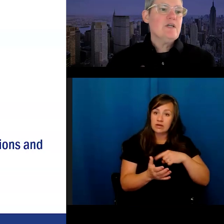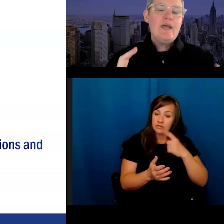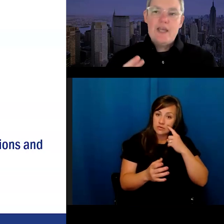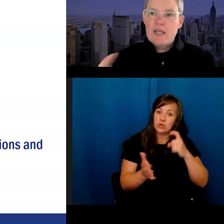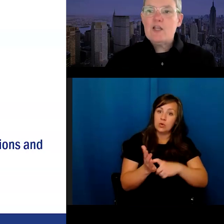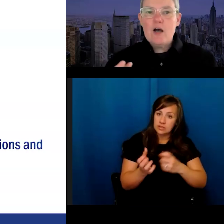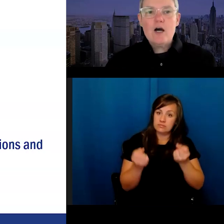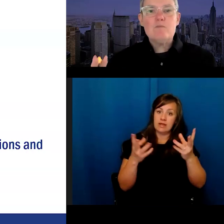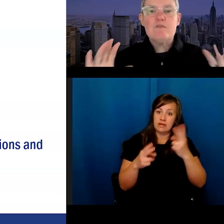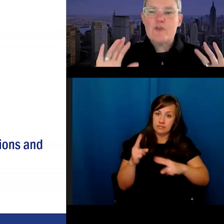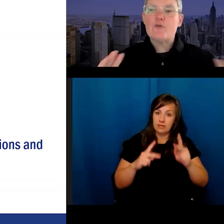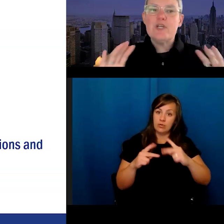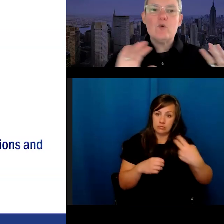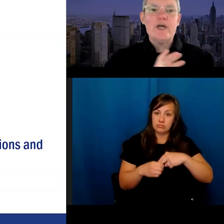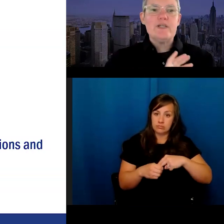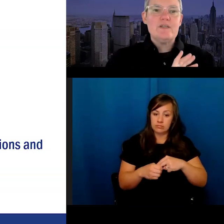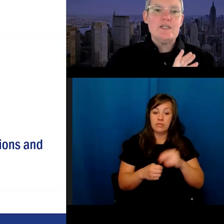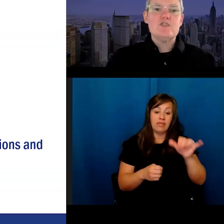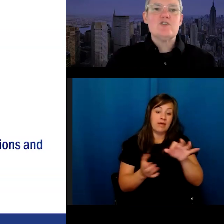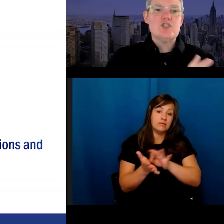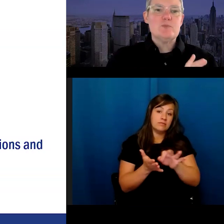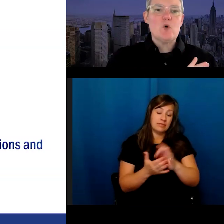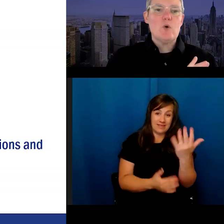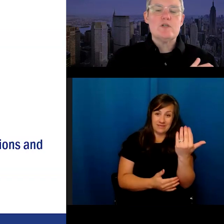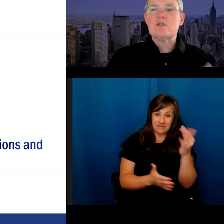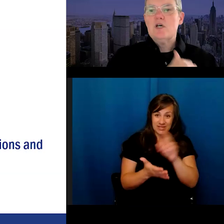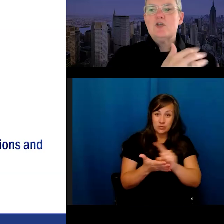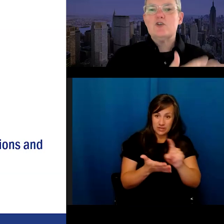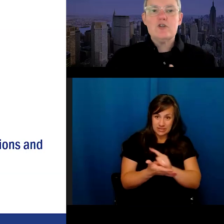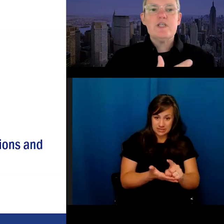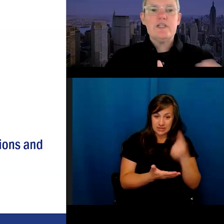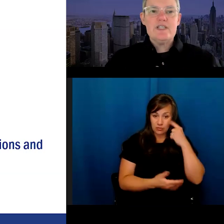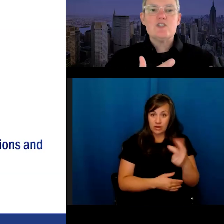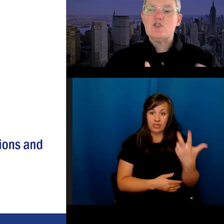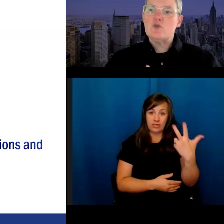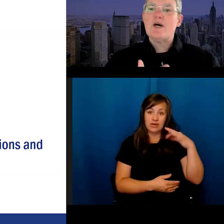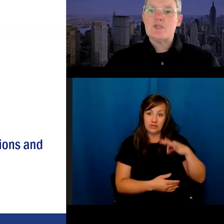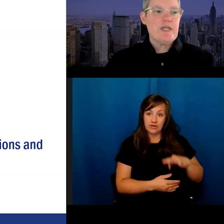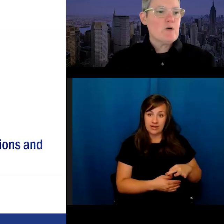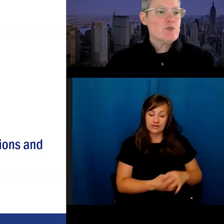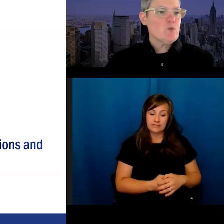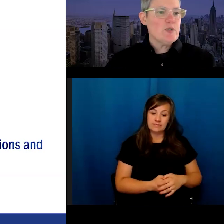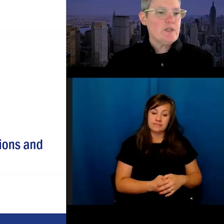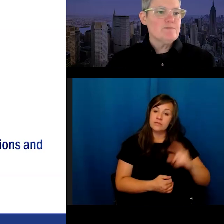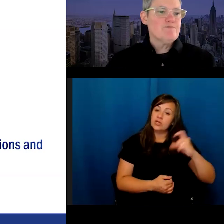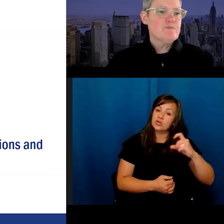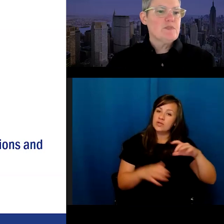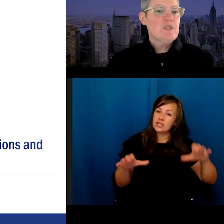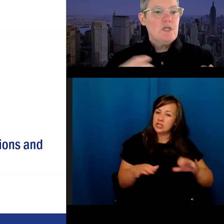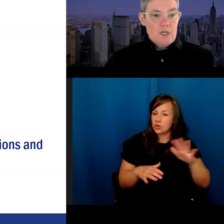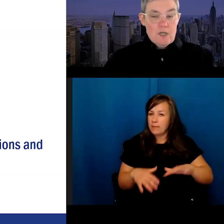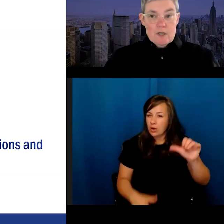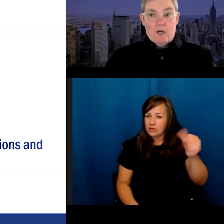weeks. For the 3-credit internship course, you're looking at needing to do about 10 hours per week.